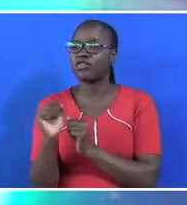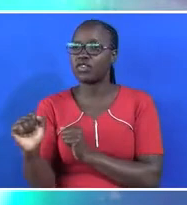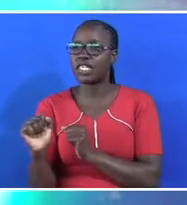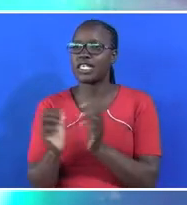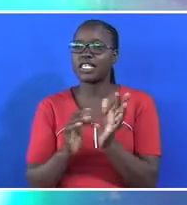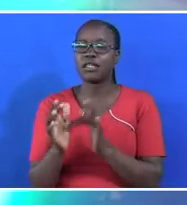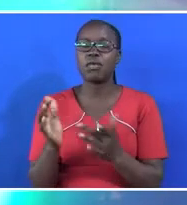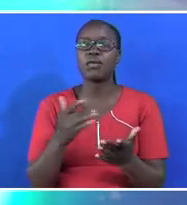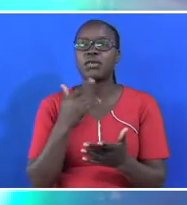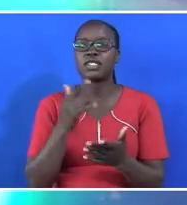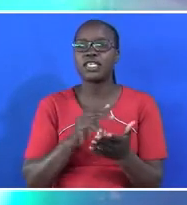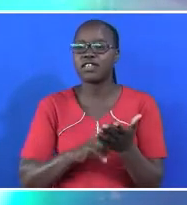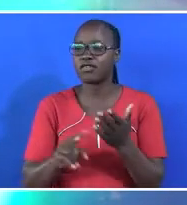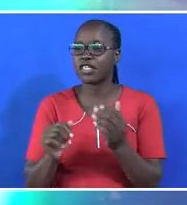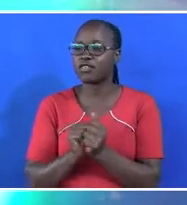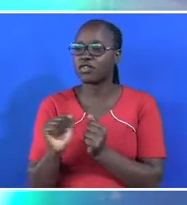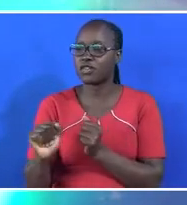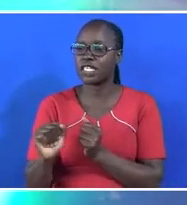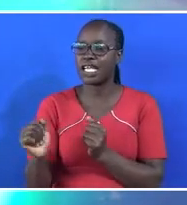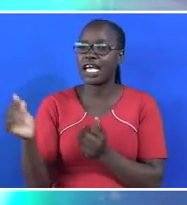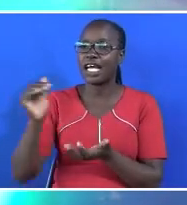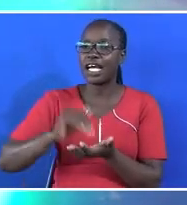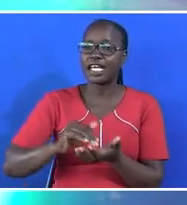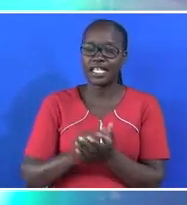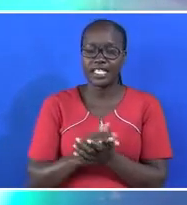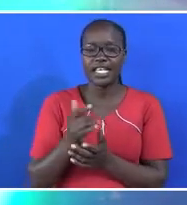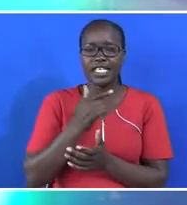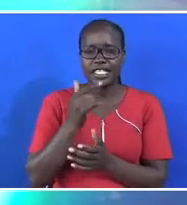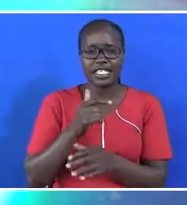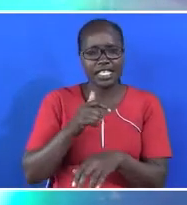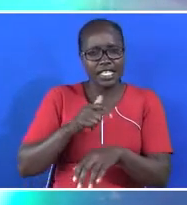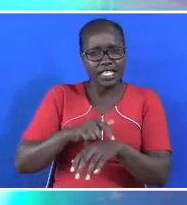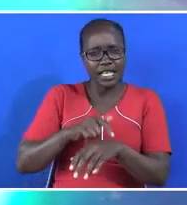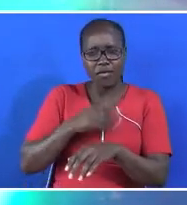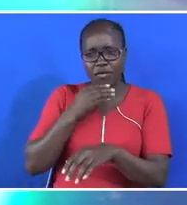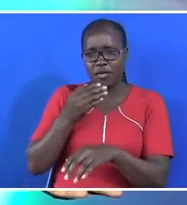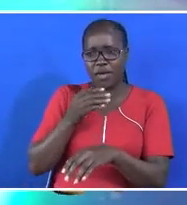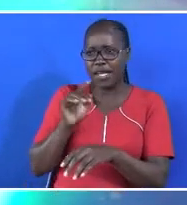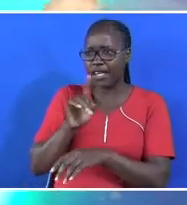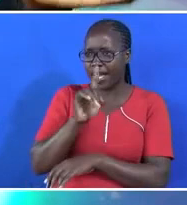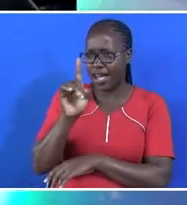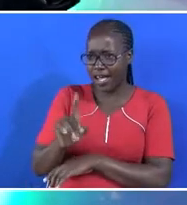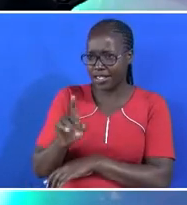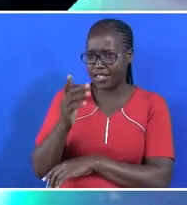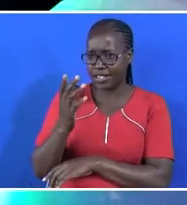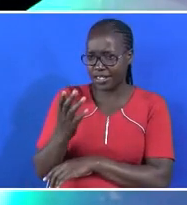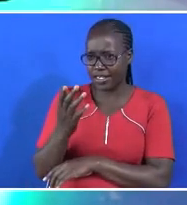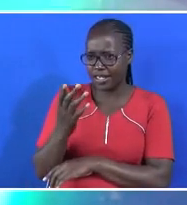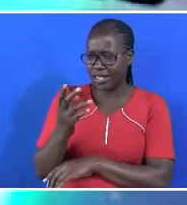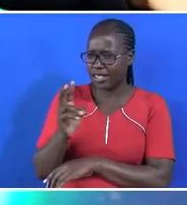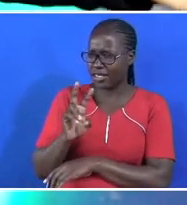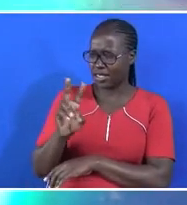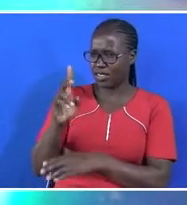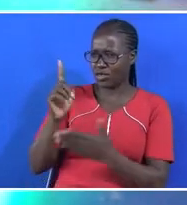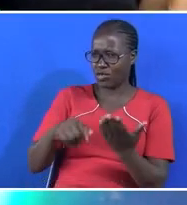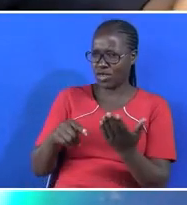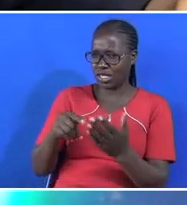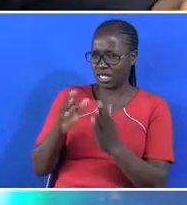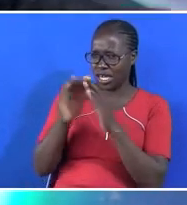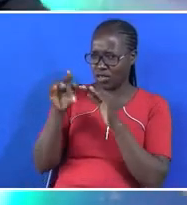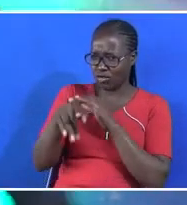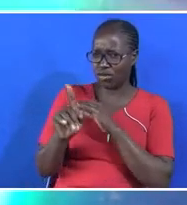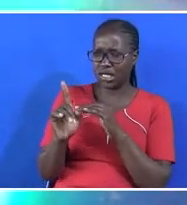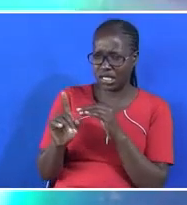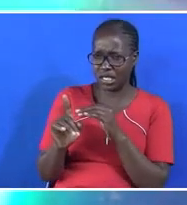Bible says in verse number 15, let me read that again. It says, when the prophet asked, what have they seen in your